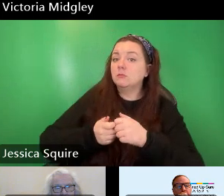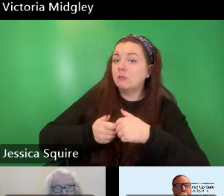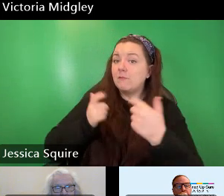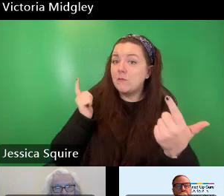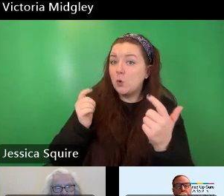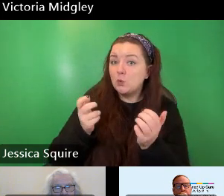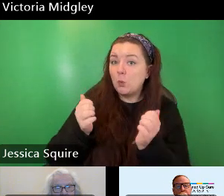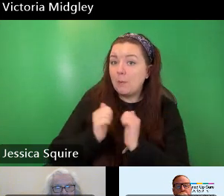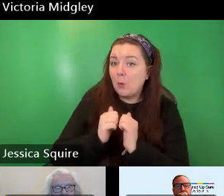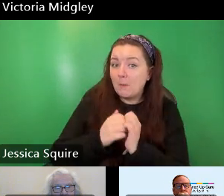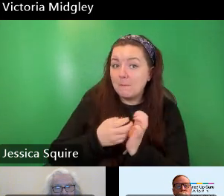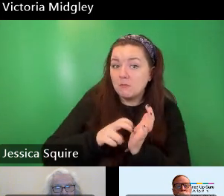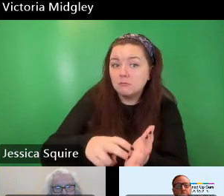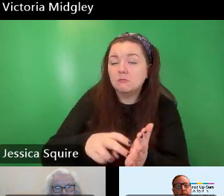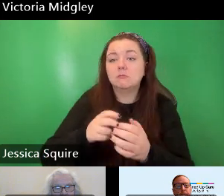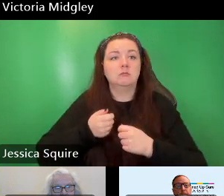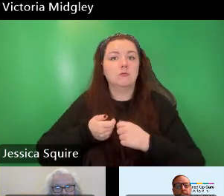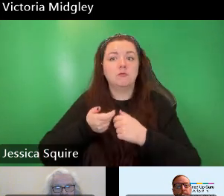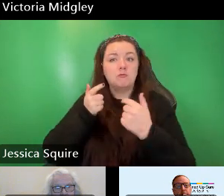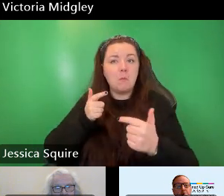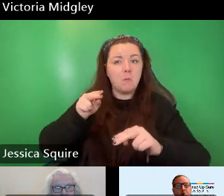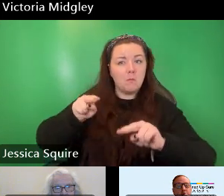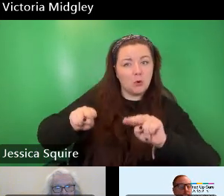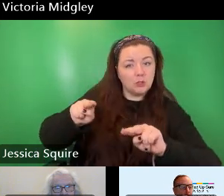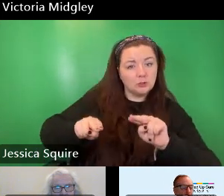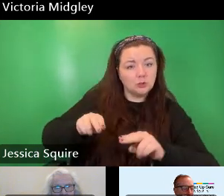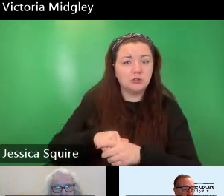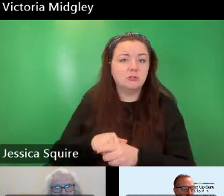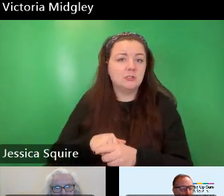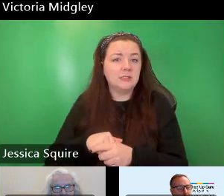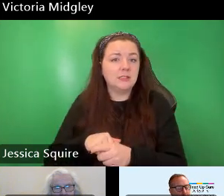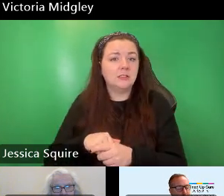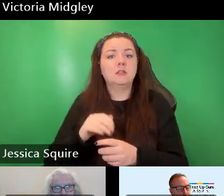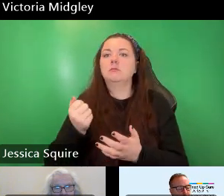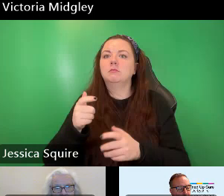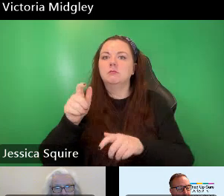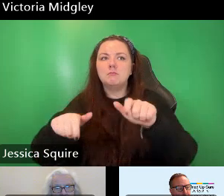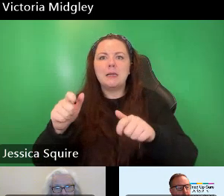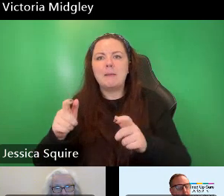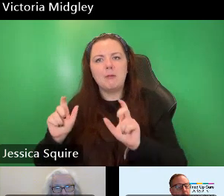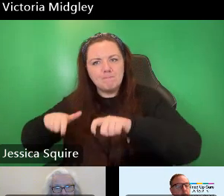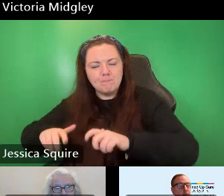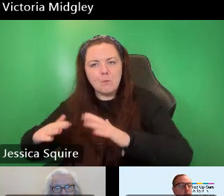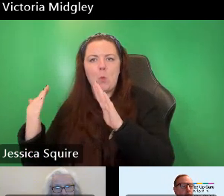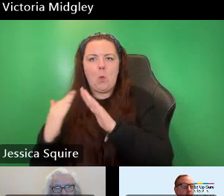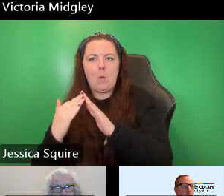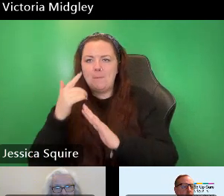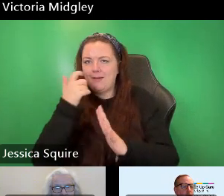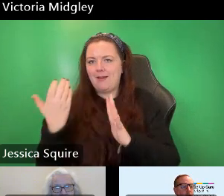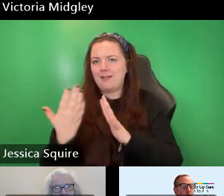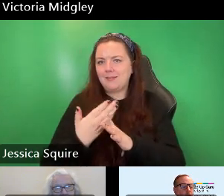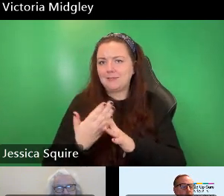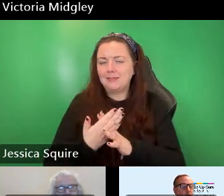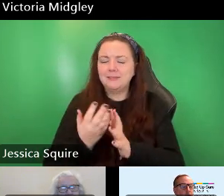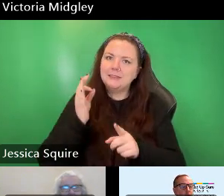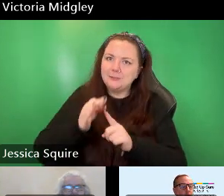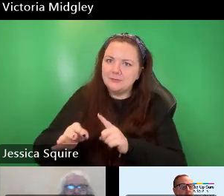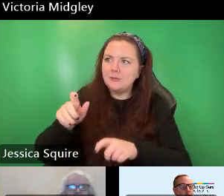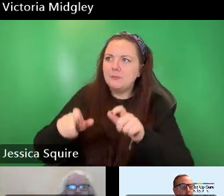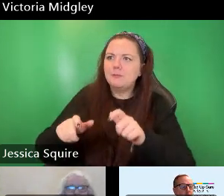patients and citizens to access care from their homes, and particularly benefiting those with mobility challenges or living in rural areas. So there's an opportunity